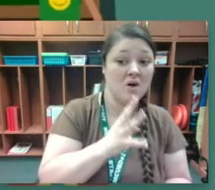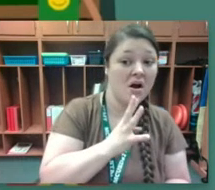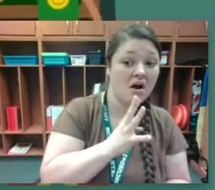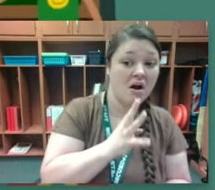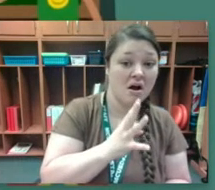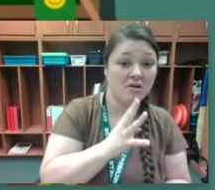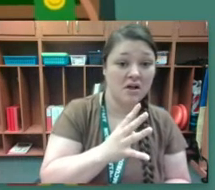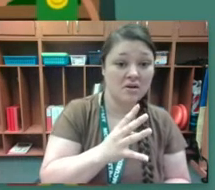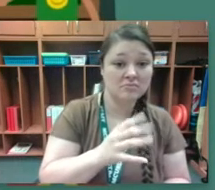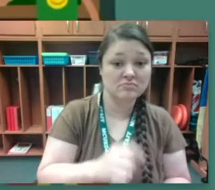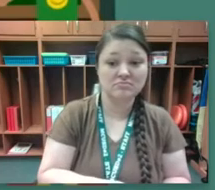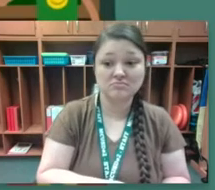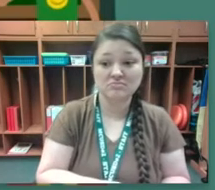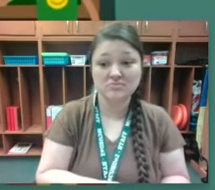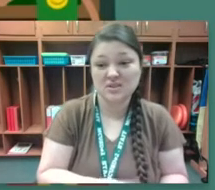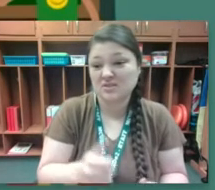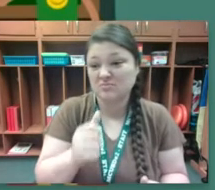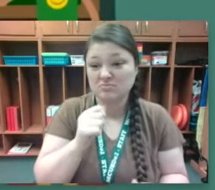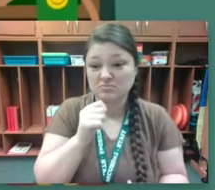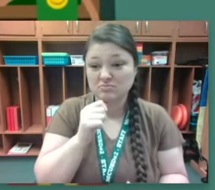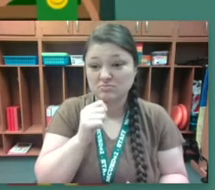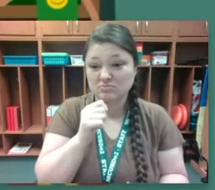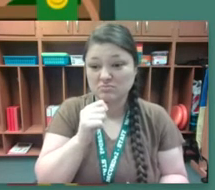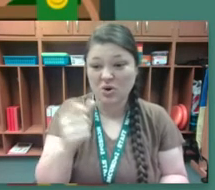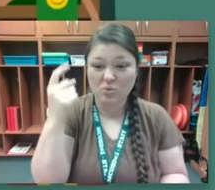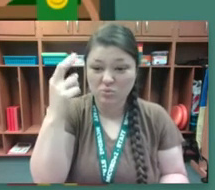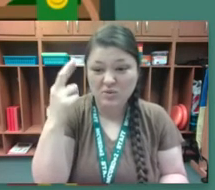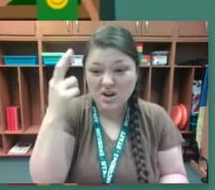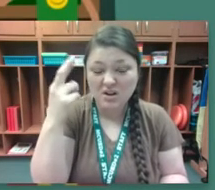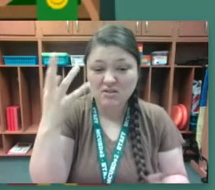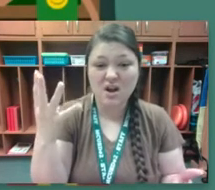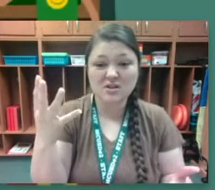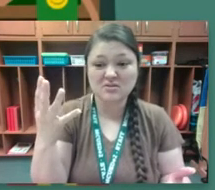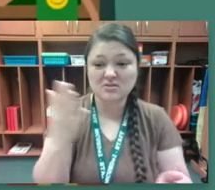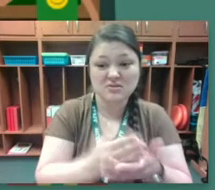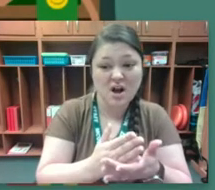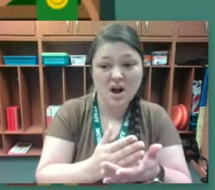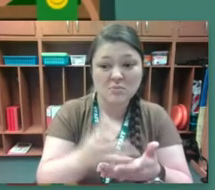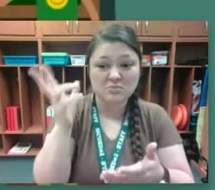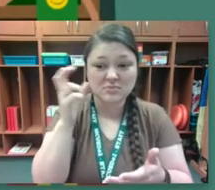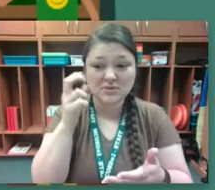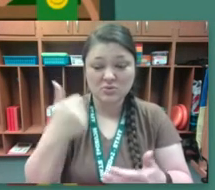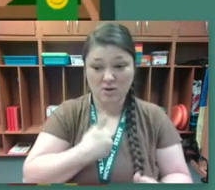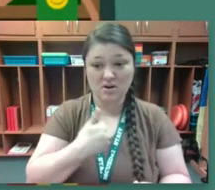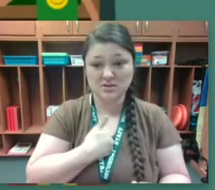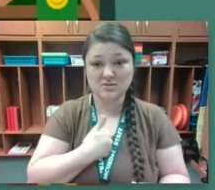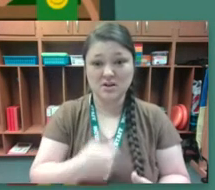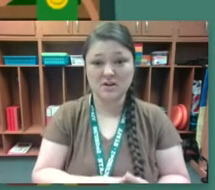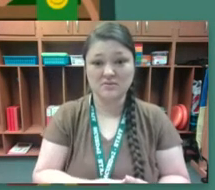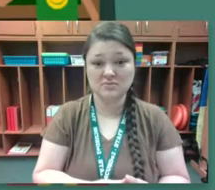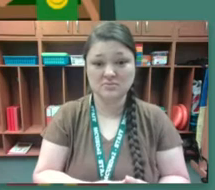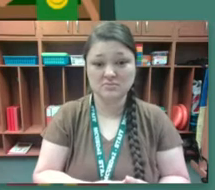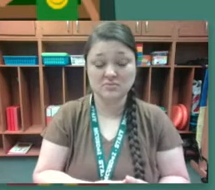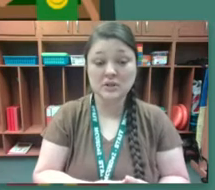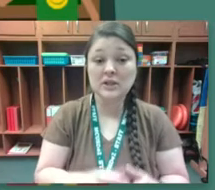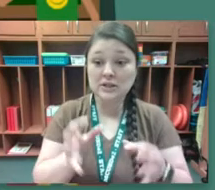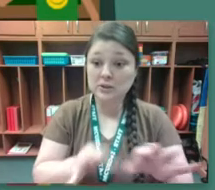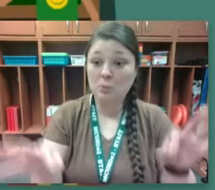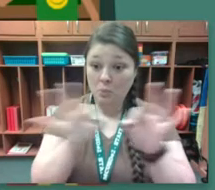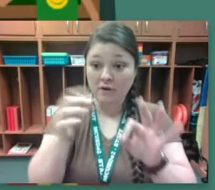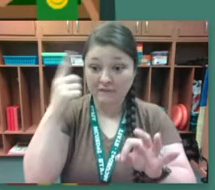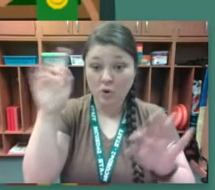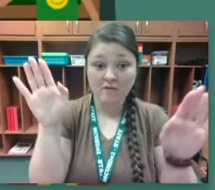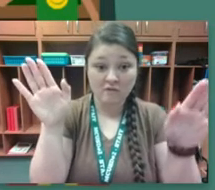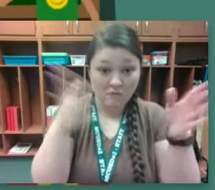often automatic, although we can become aware of it if we stop and listen to ourselves. Positive self-talk can help you